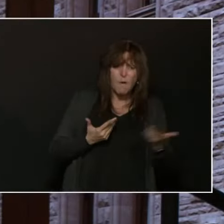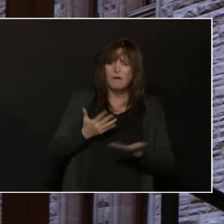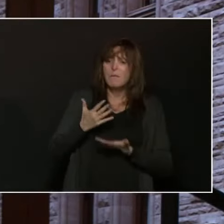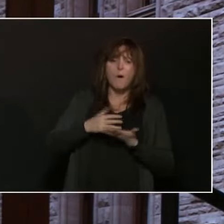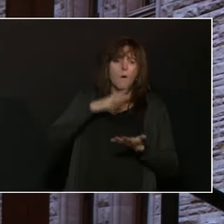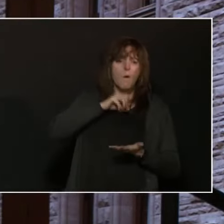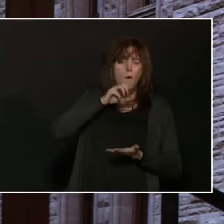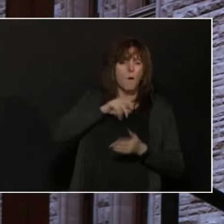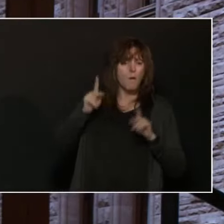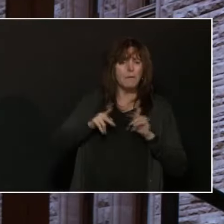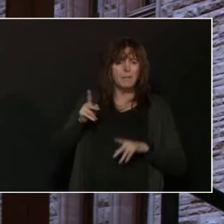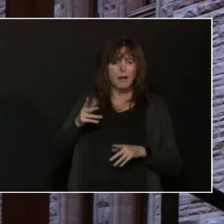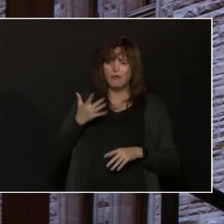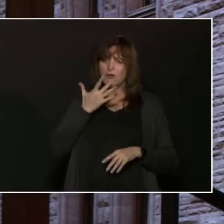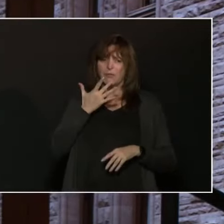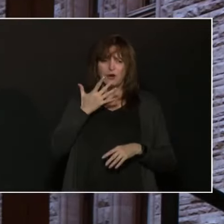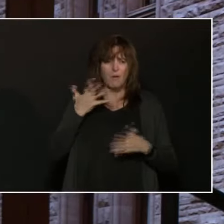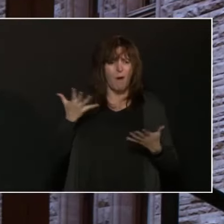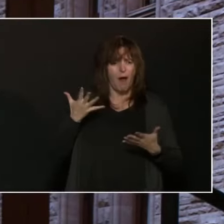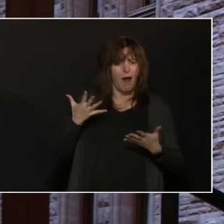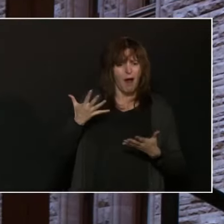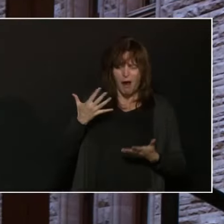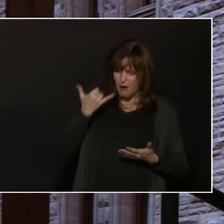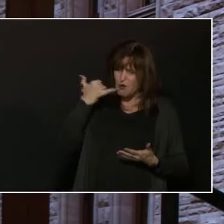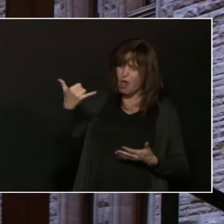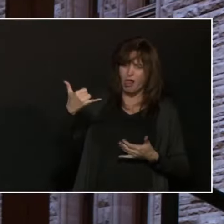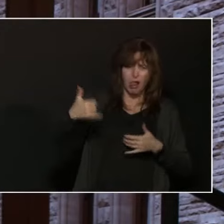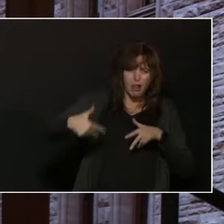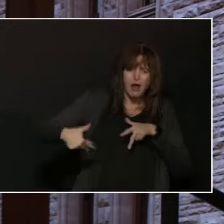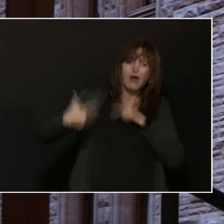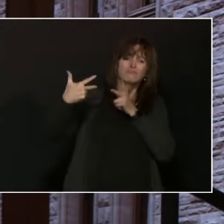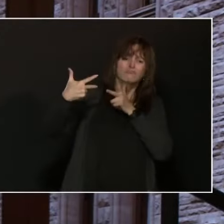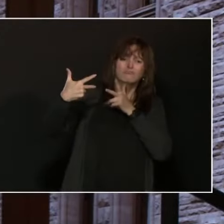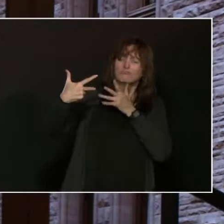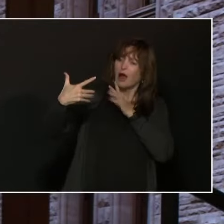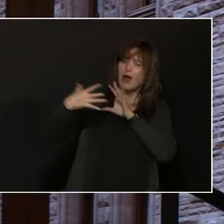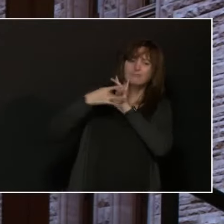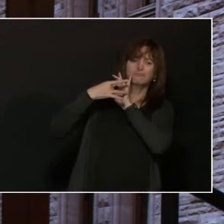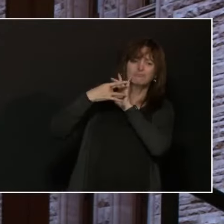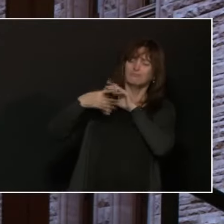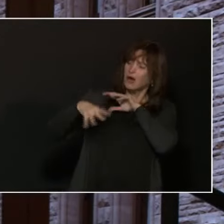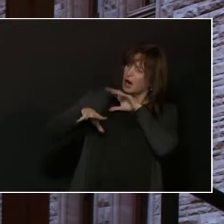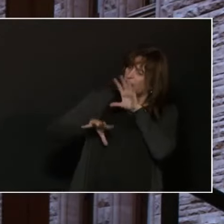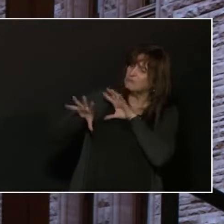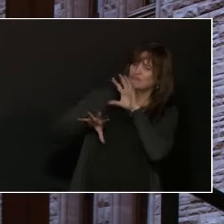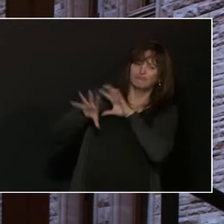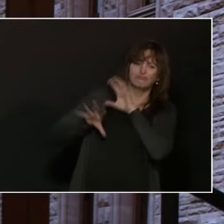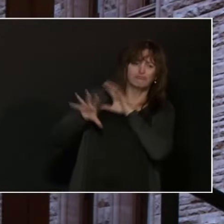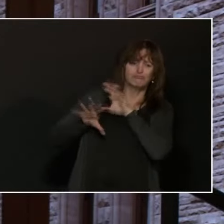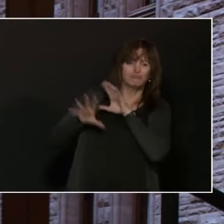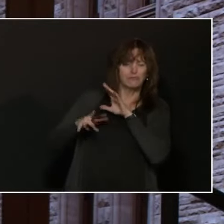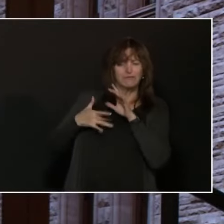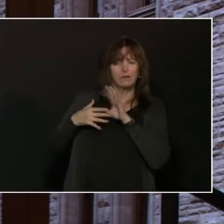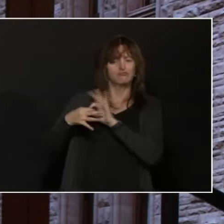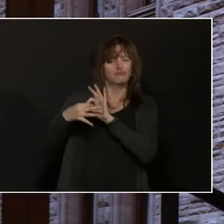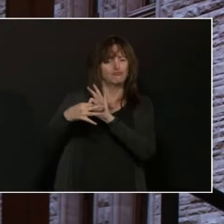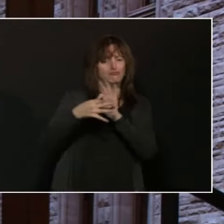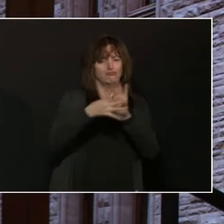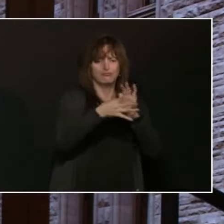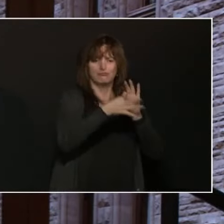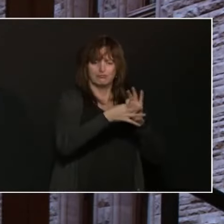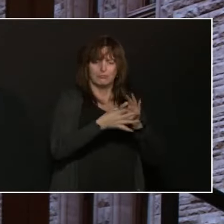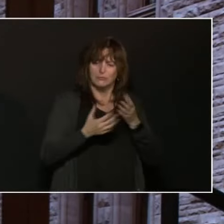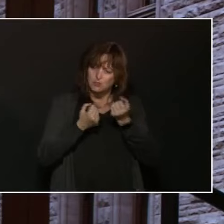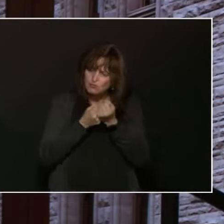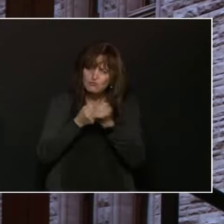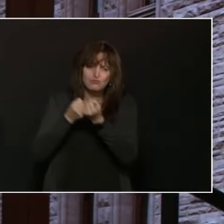all the forms we have there, as is the day, to connect, reconnect, and to stay connected, because you want to monitor, support each other, and